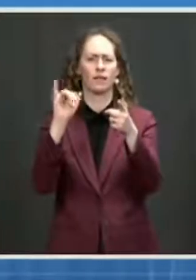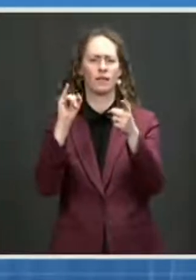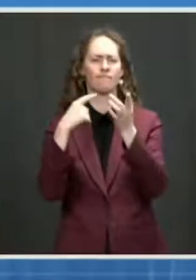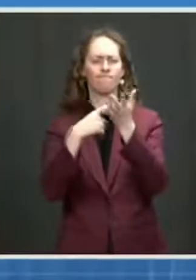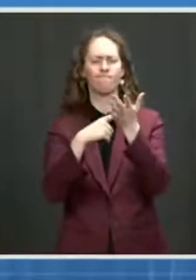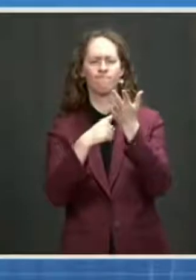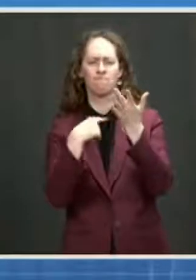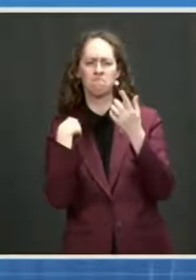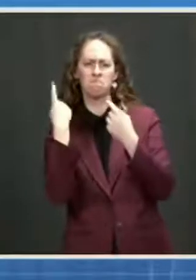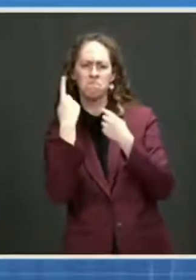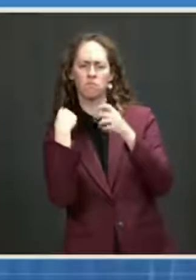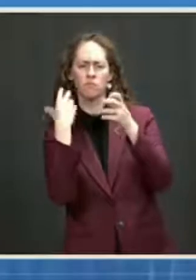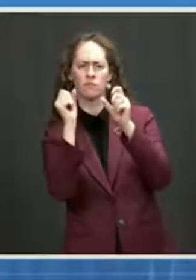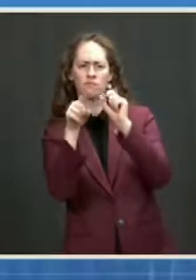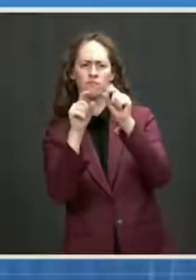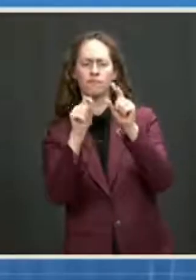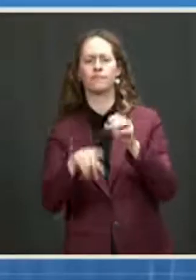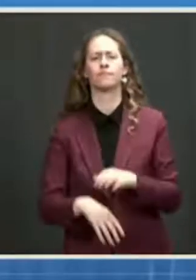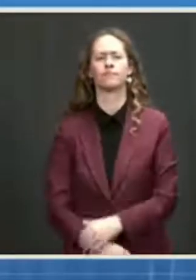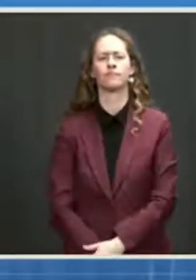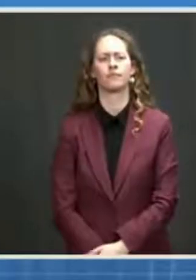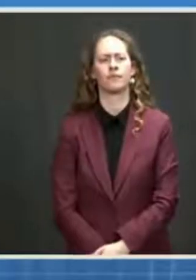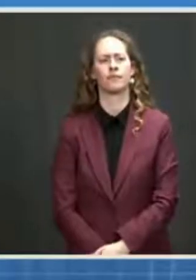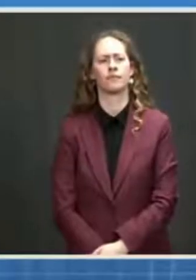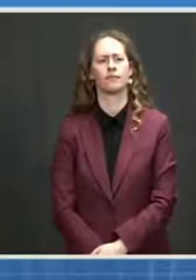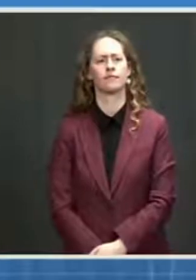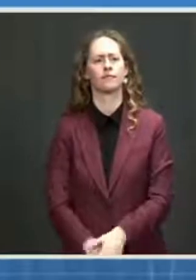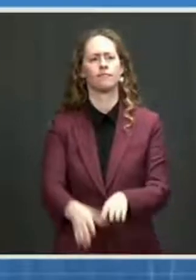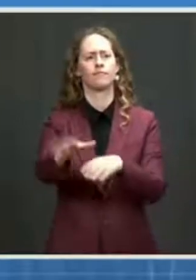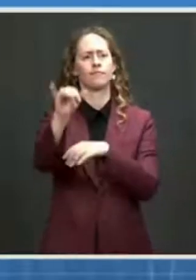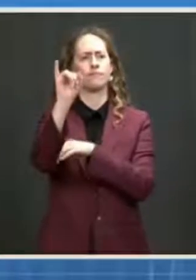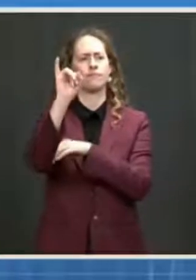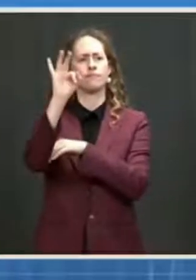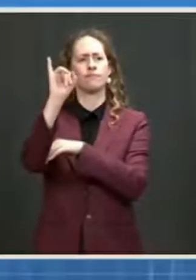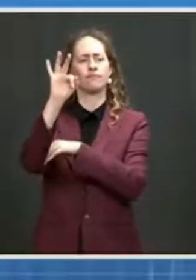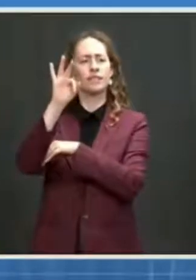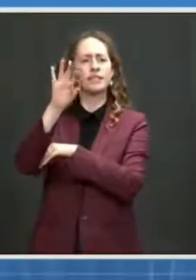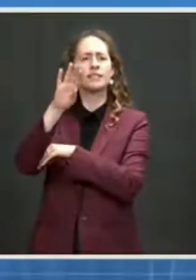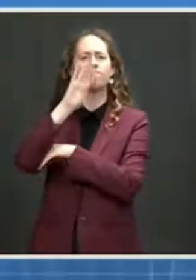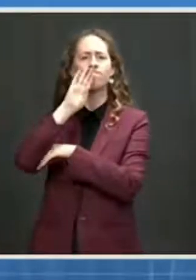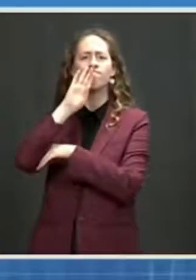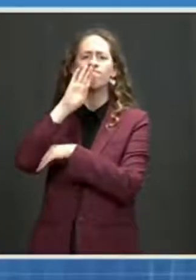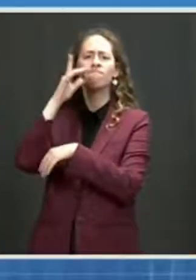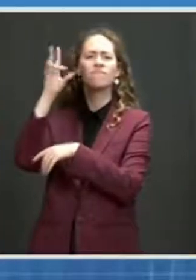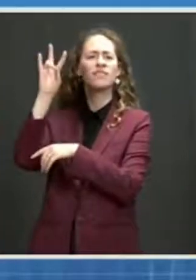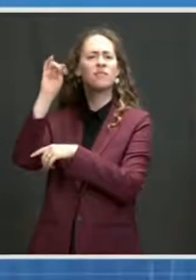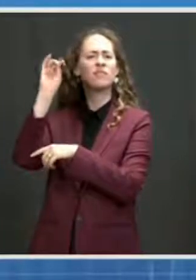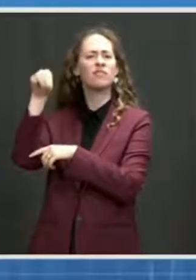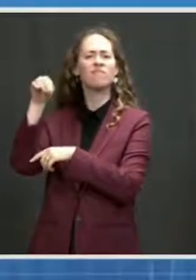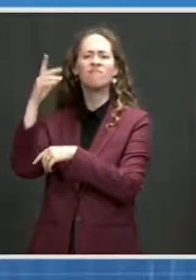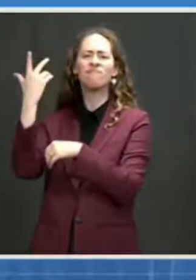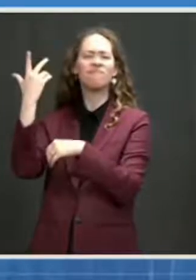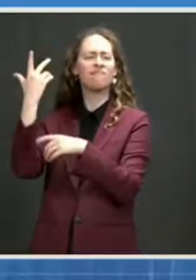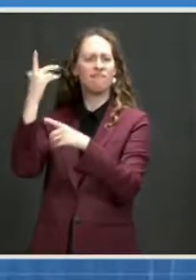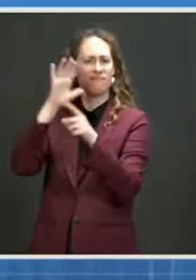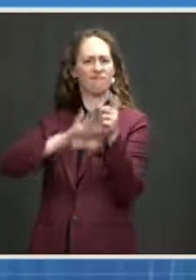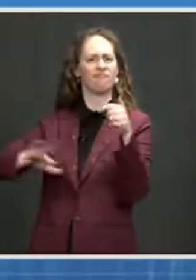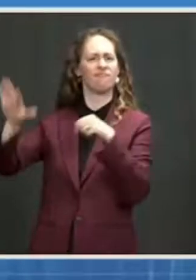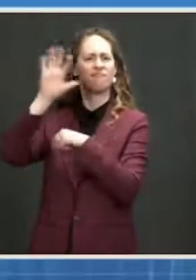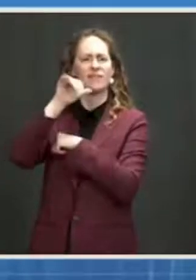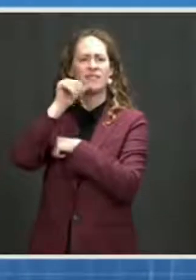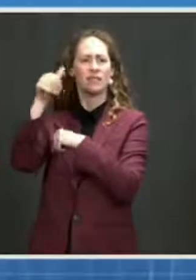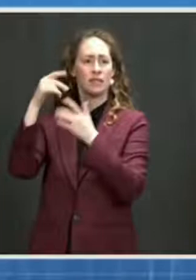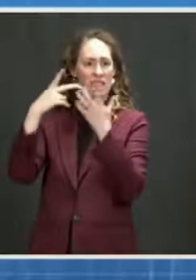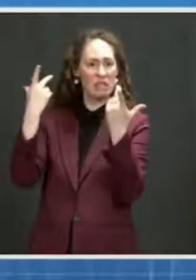of the president's 70% vaccination target by July 4th. Is there a practical impact for the country at large? And then